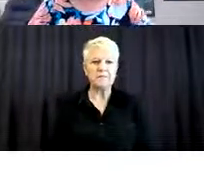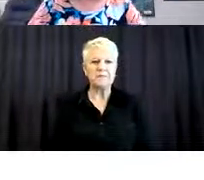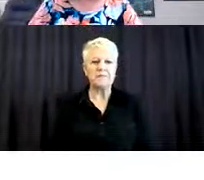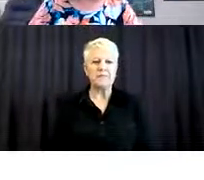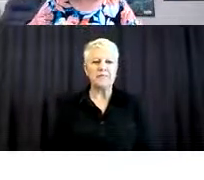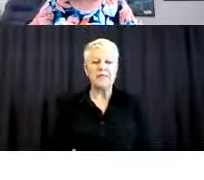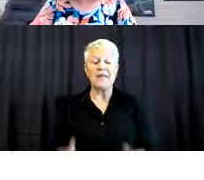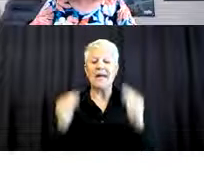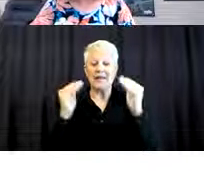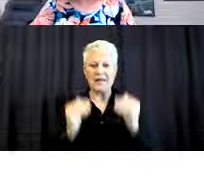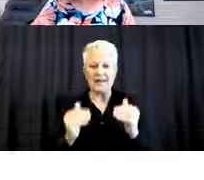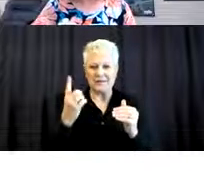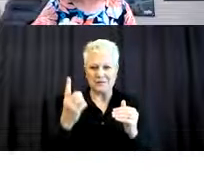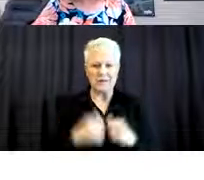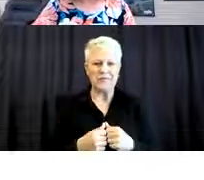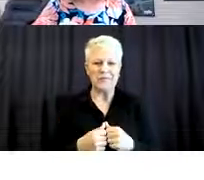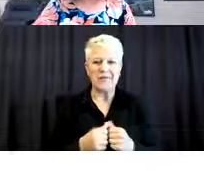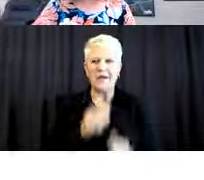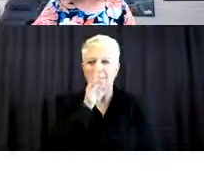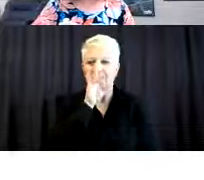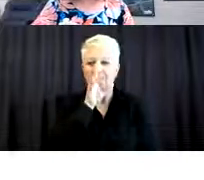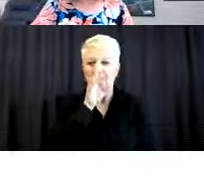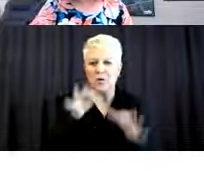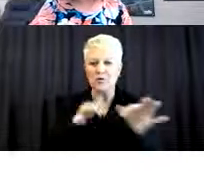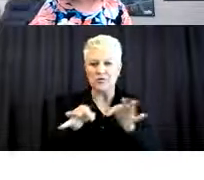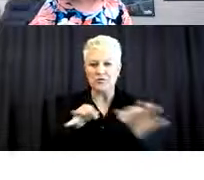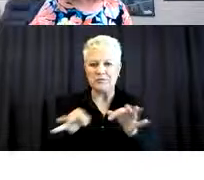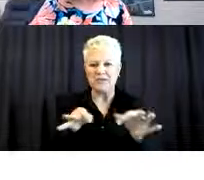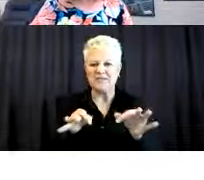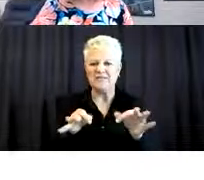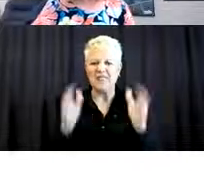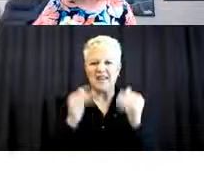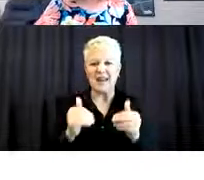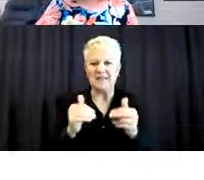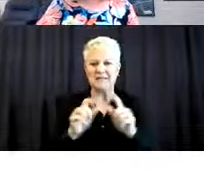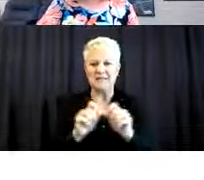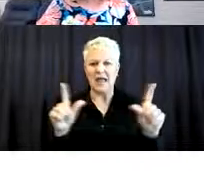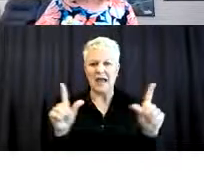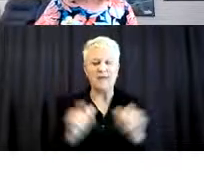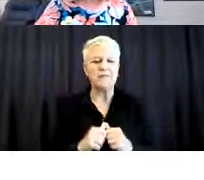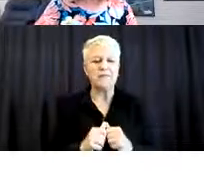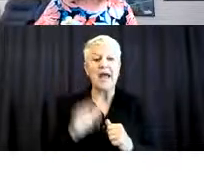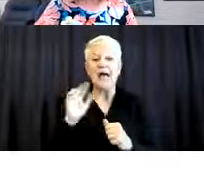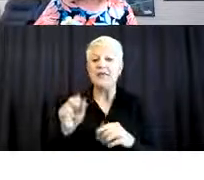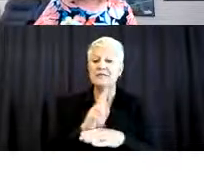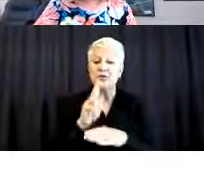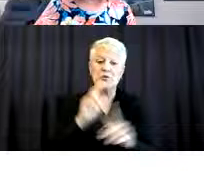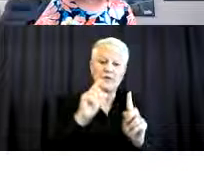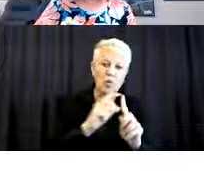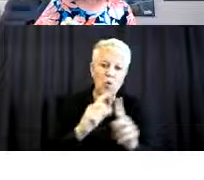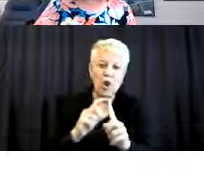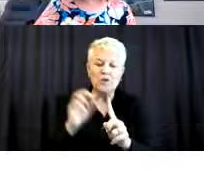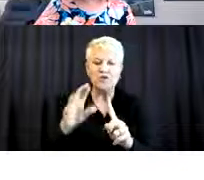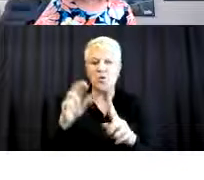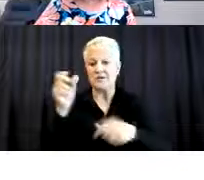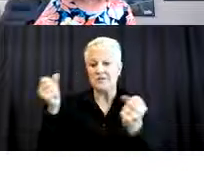And the next one is verbal descriptions in the next slide. And that is the use of words or